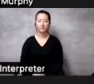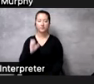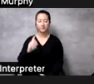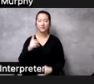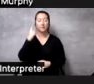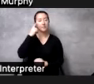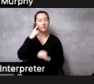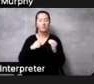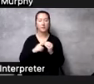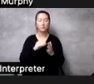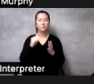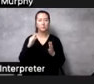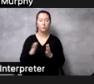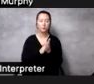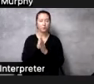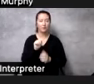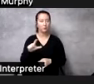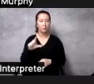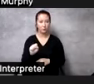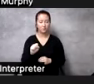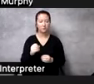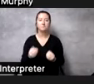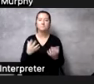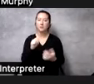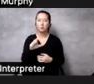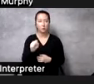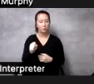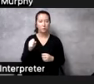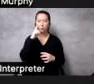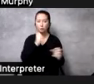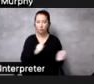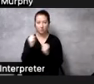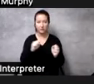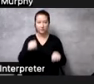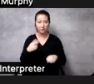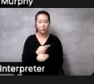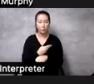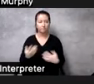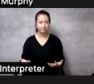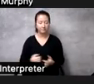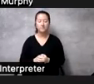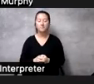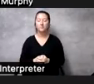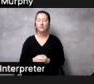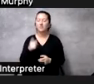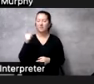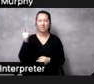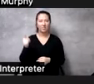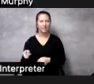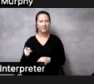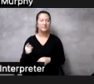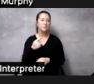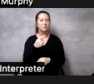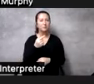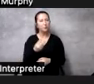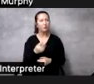Now, of course, there are many different tools out there and strategies you can use. these are just a couple of the ones that we've seen to